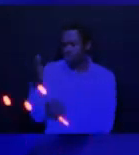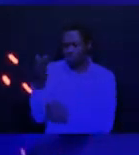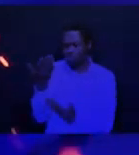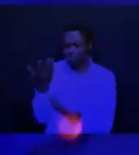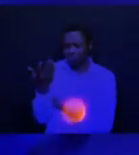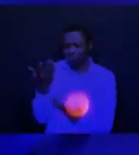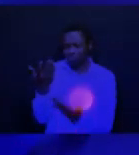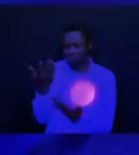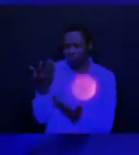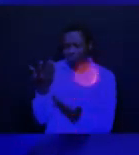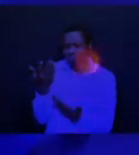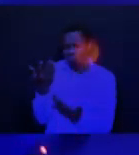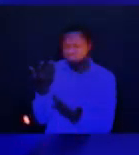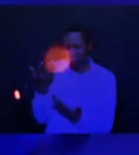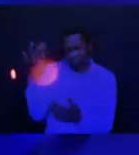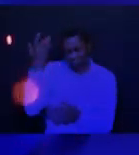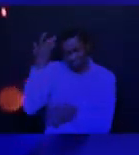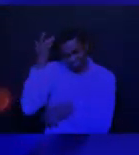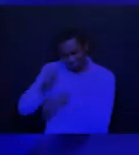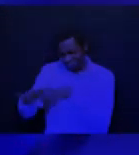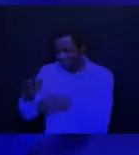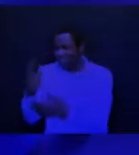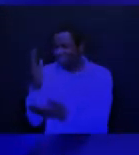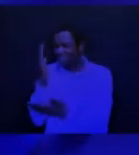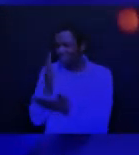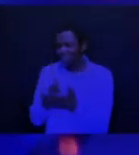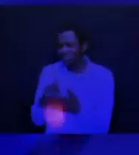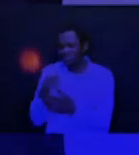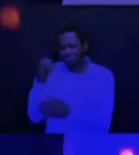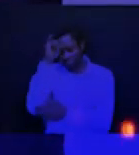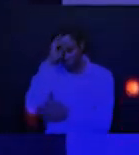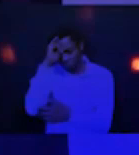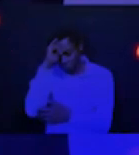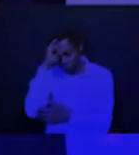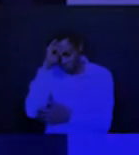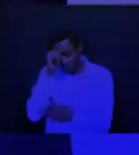he commands all people everywhere to repent.